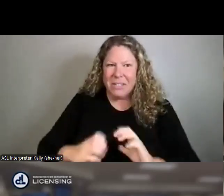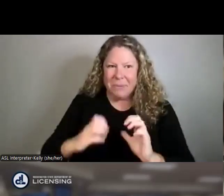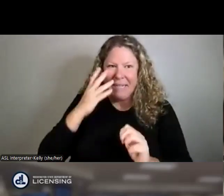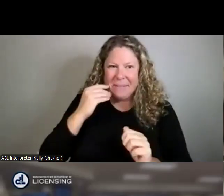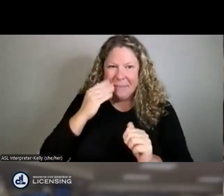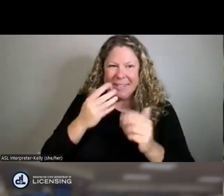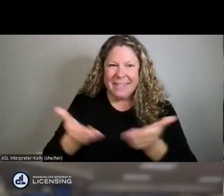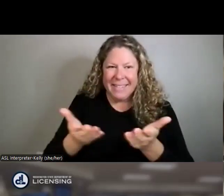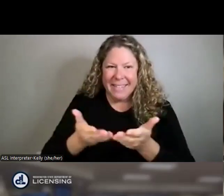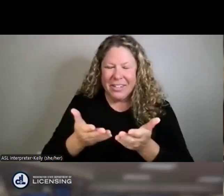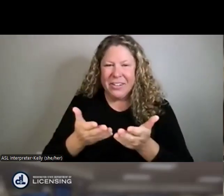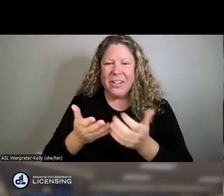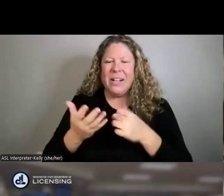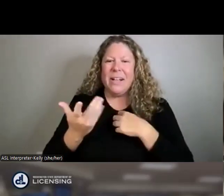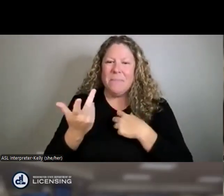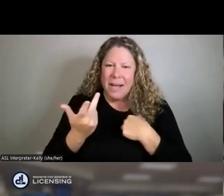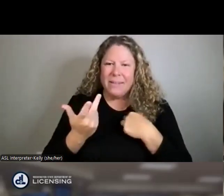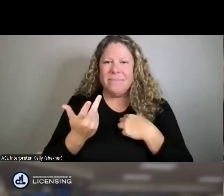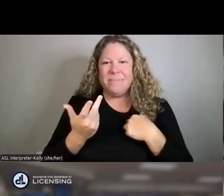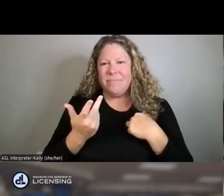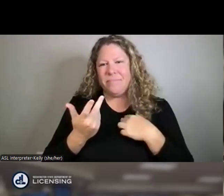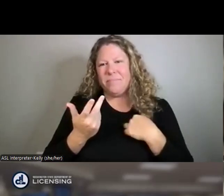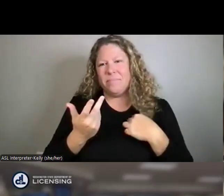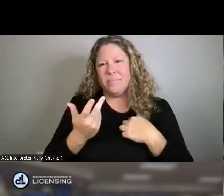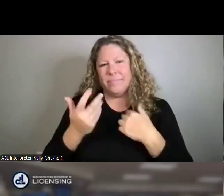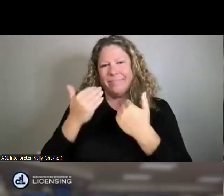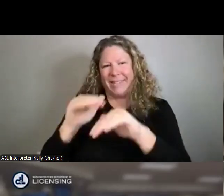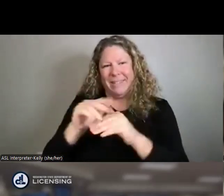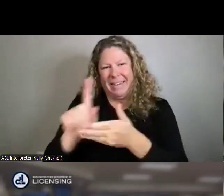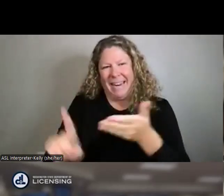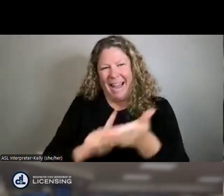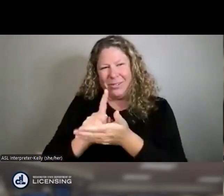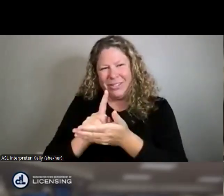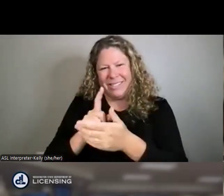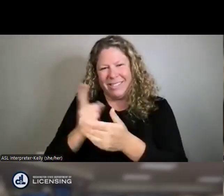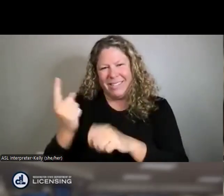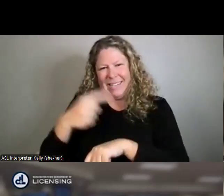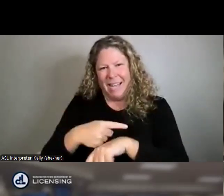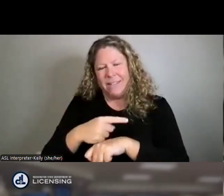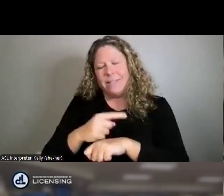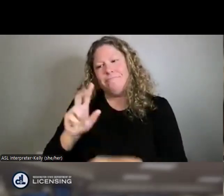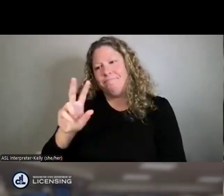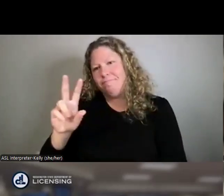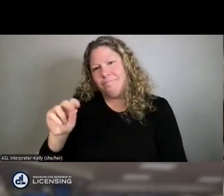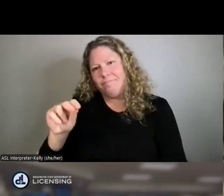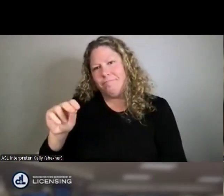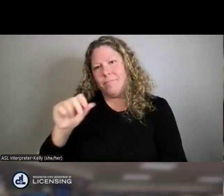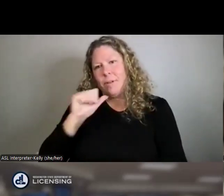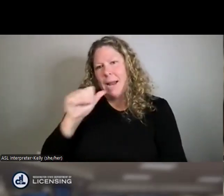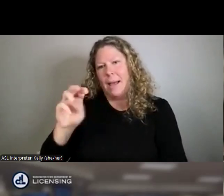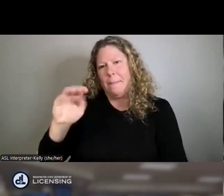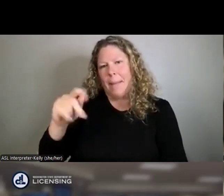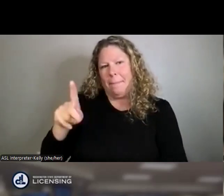Licensing. But there's limited hours in the day. So we are not currently mapping that. We have